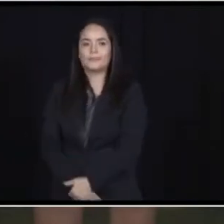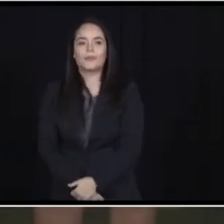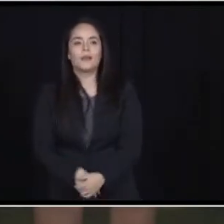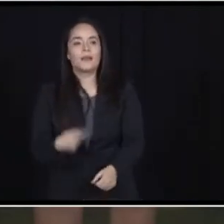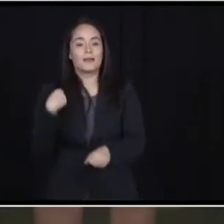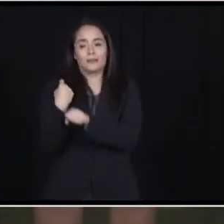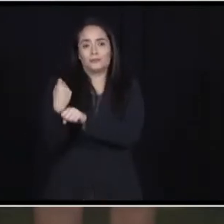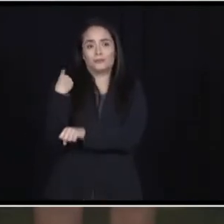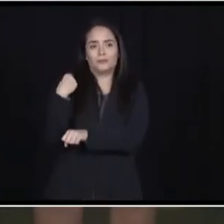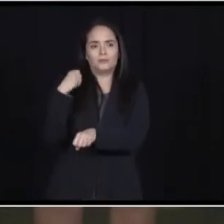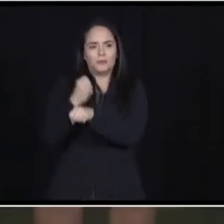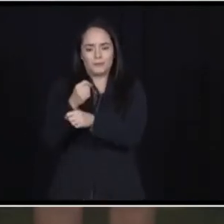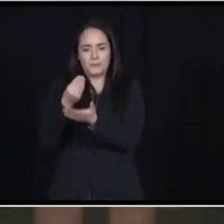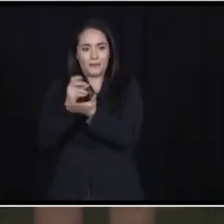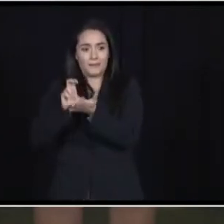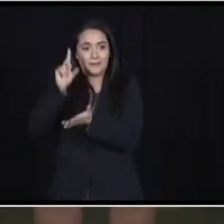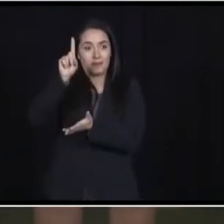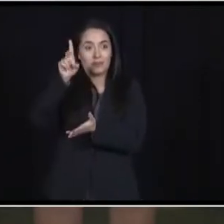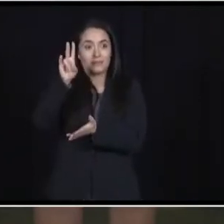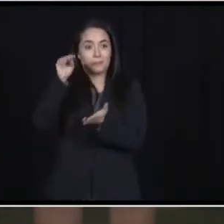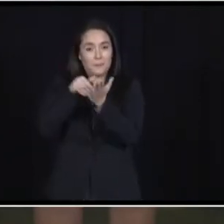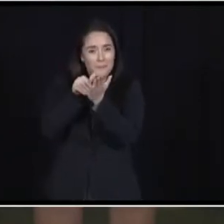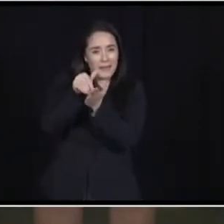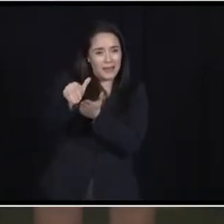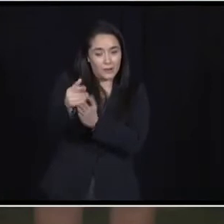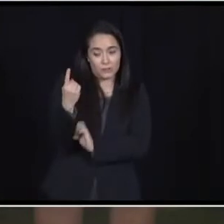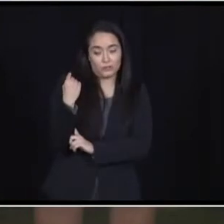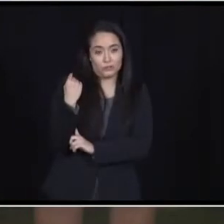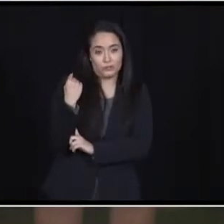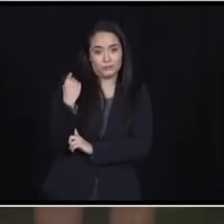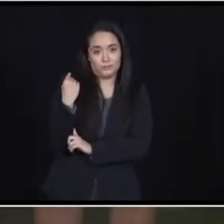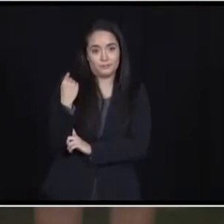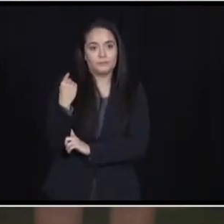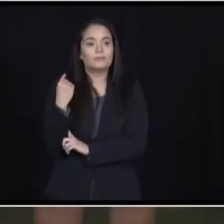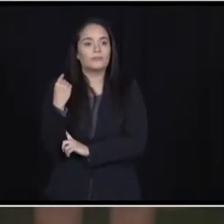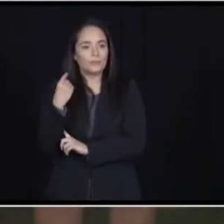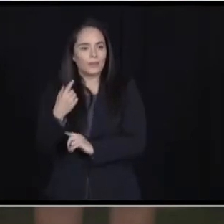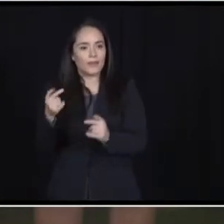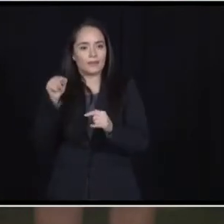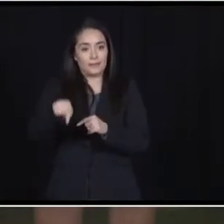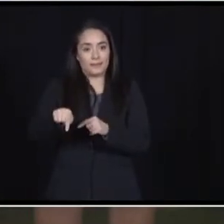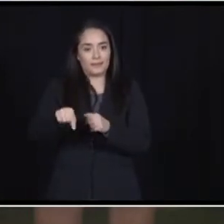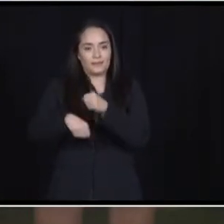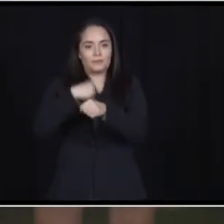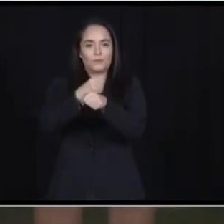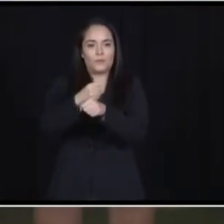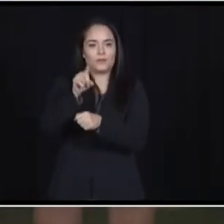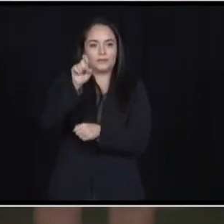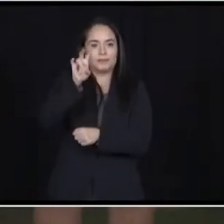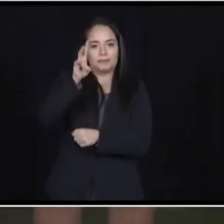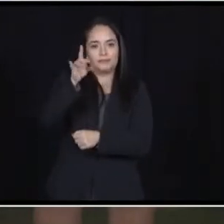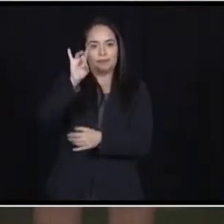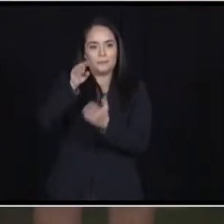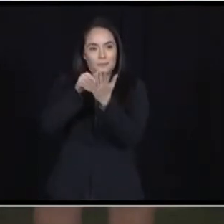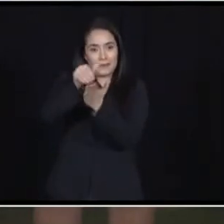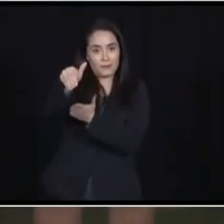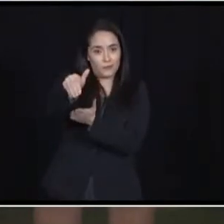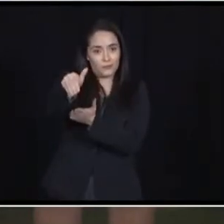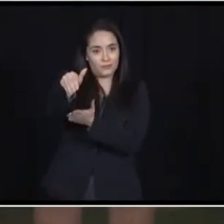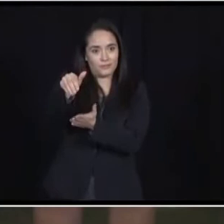year, $176 million this year, and an additional $174 for $350 million, is looking to identify those